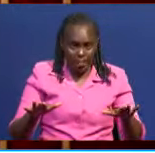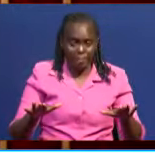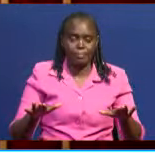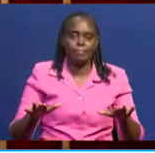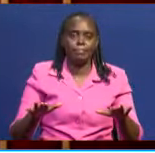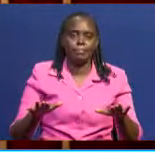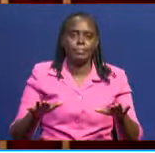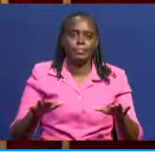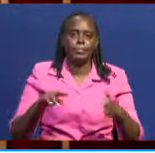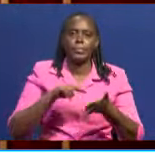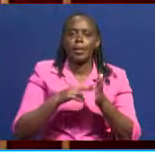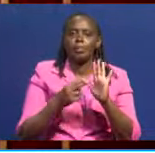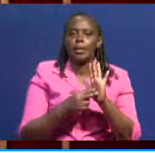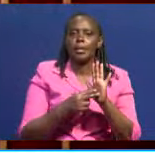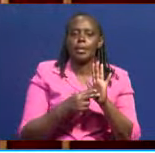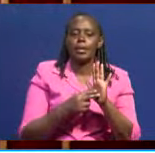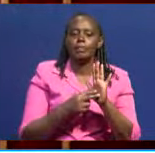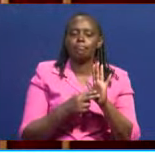of